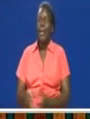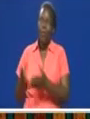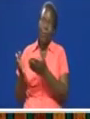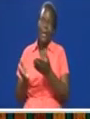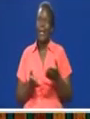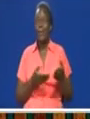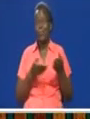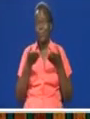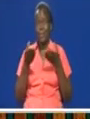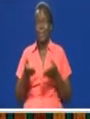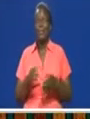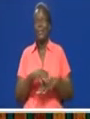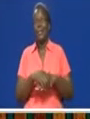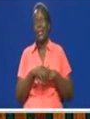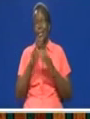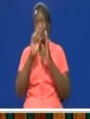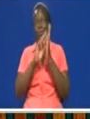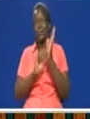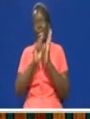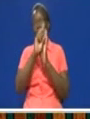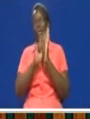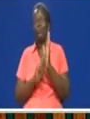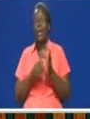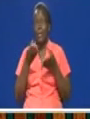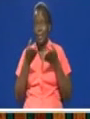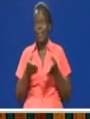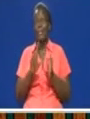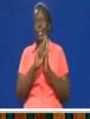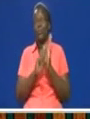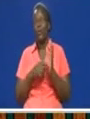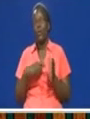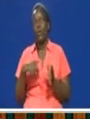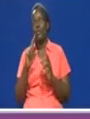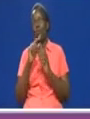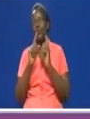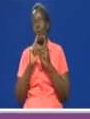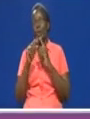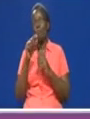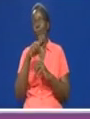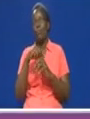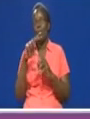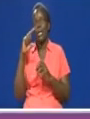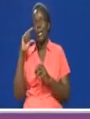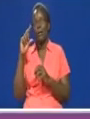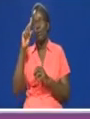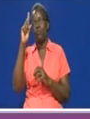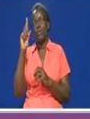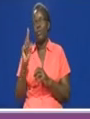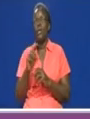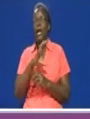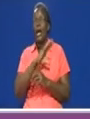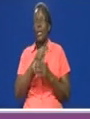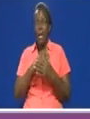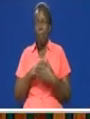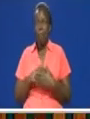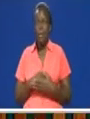Welcome to this English revision lesson. And in this lesson, we are going to talk about grammar questions. And I